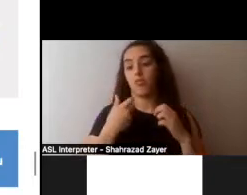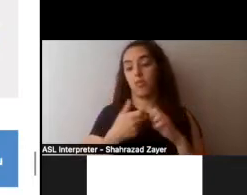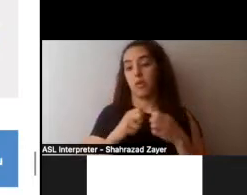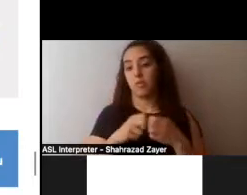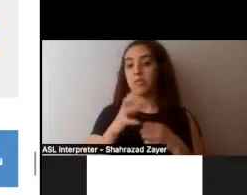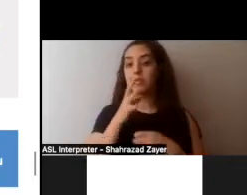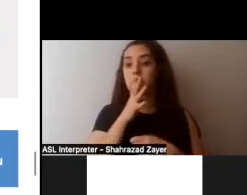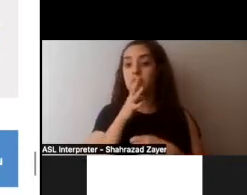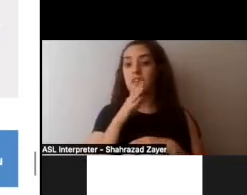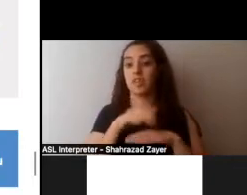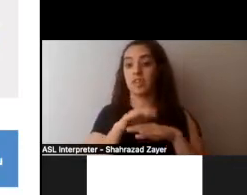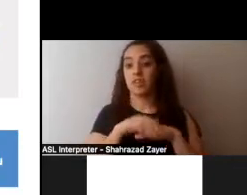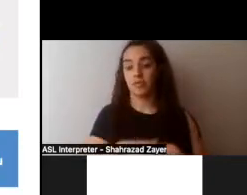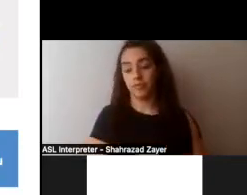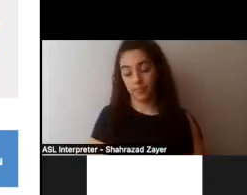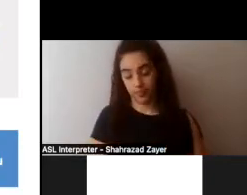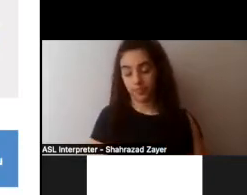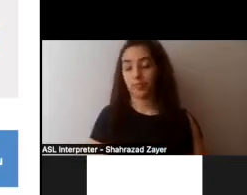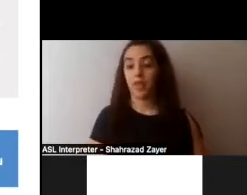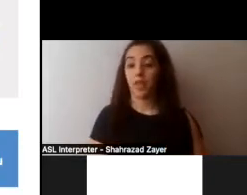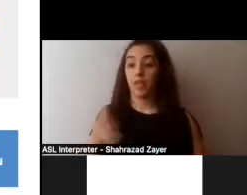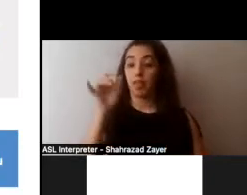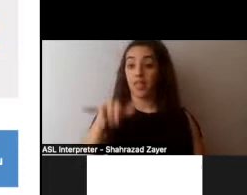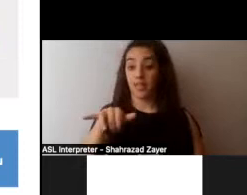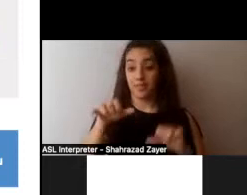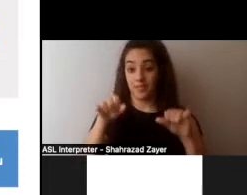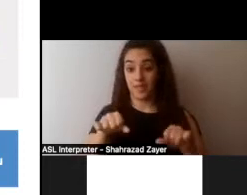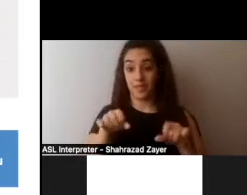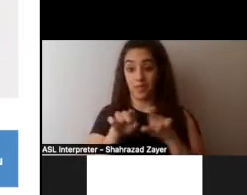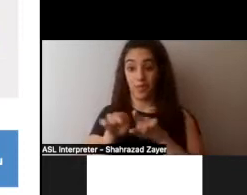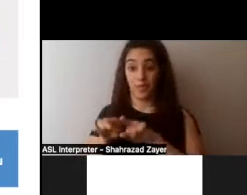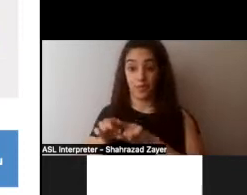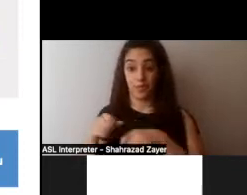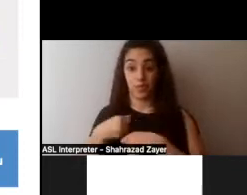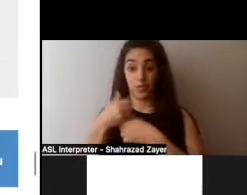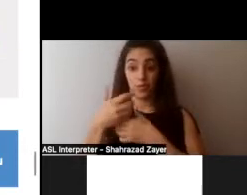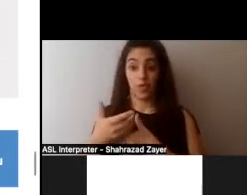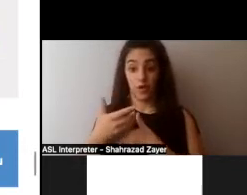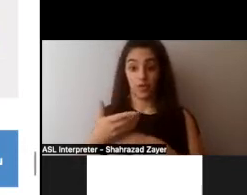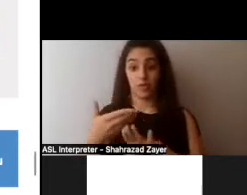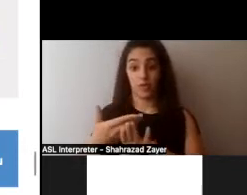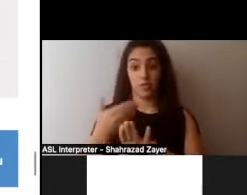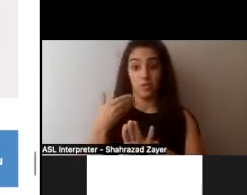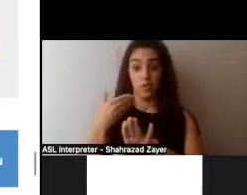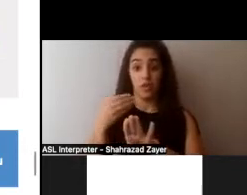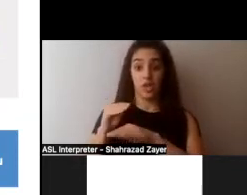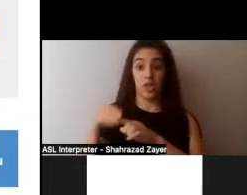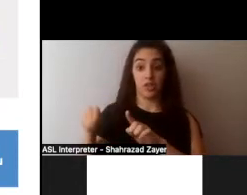also cause a predisposition for isolation.